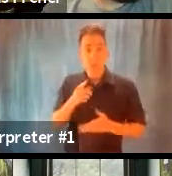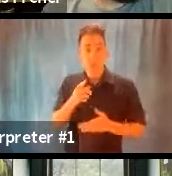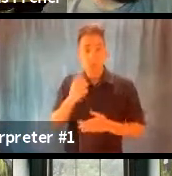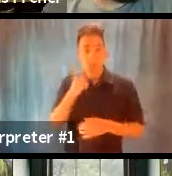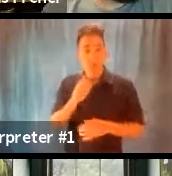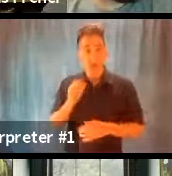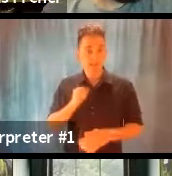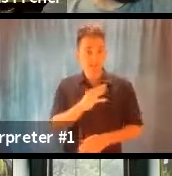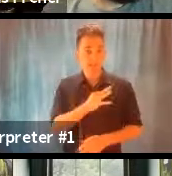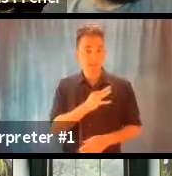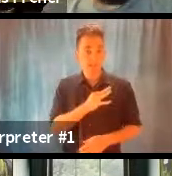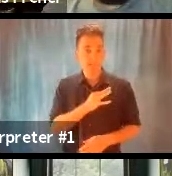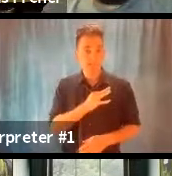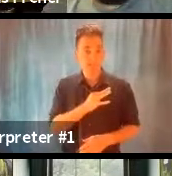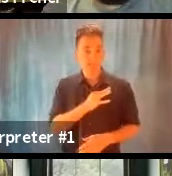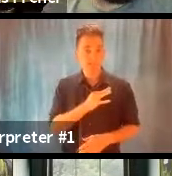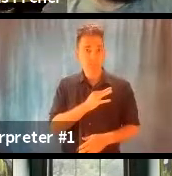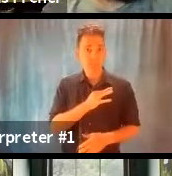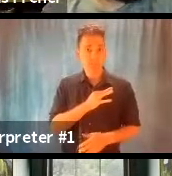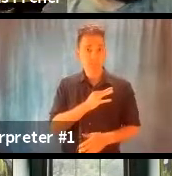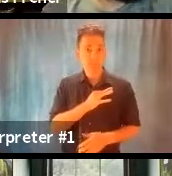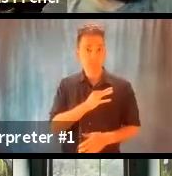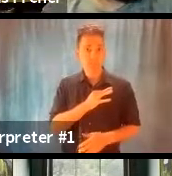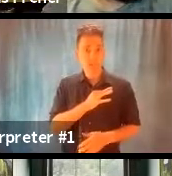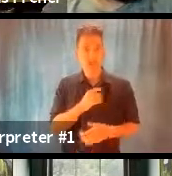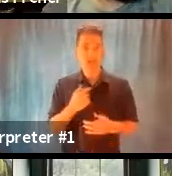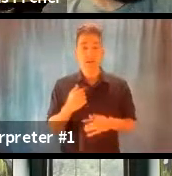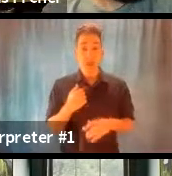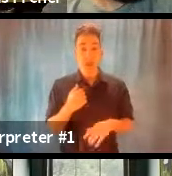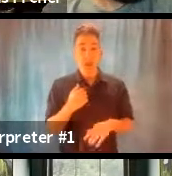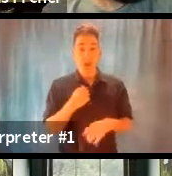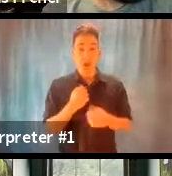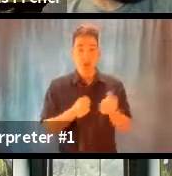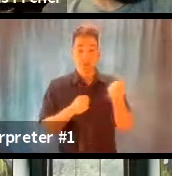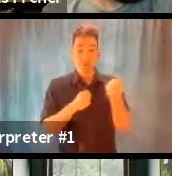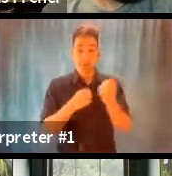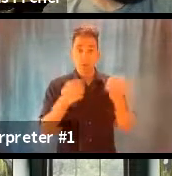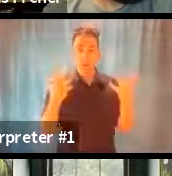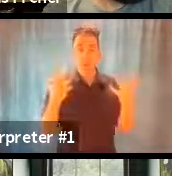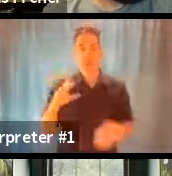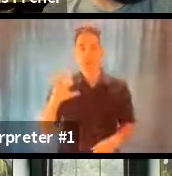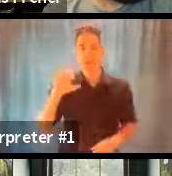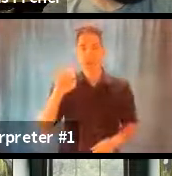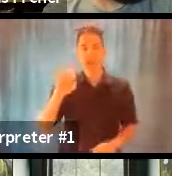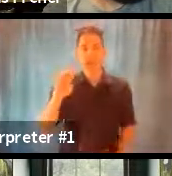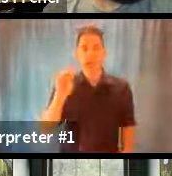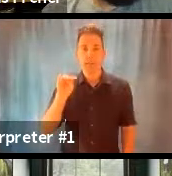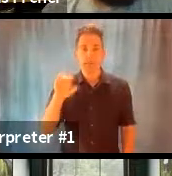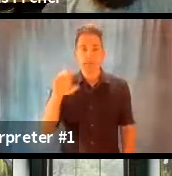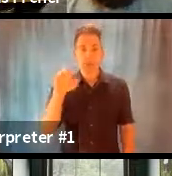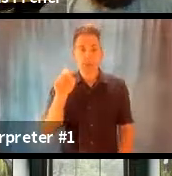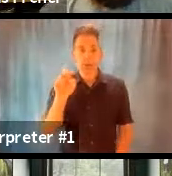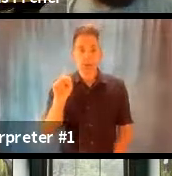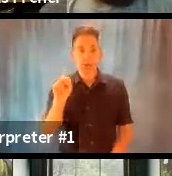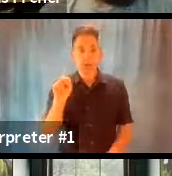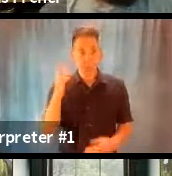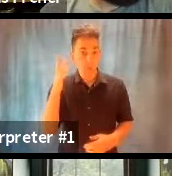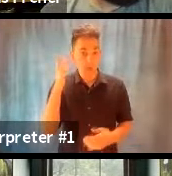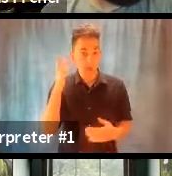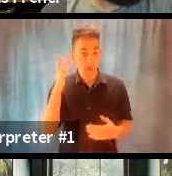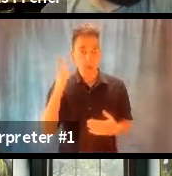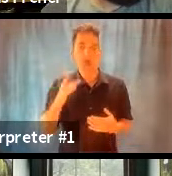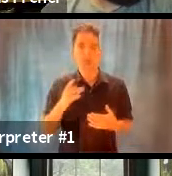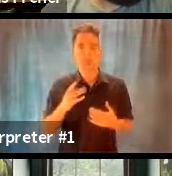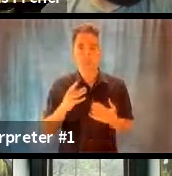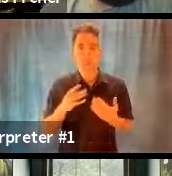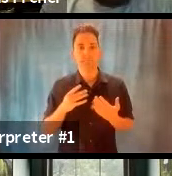We are advocating for 8 million. The reason that we're advocating for 8 million is because we want to